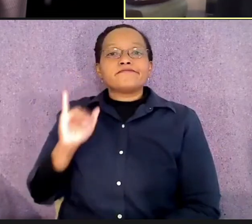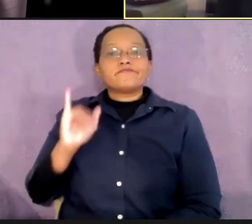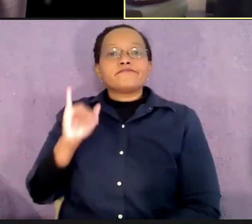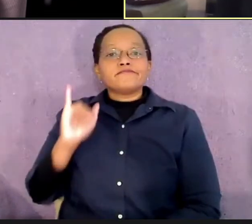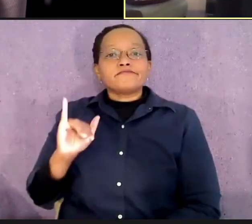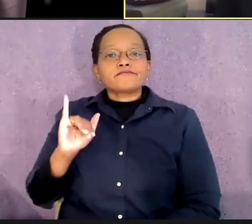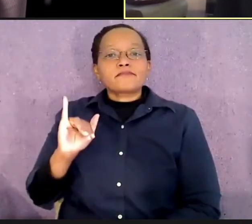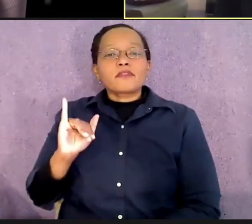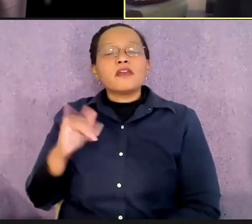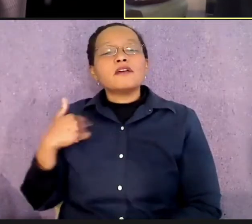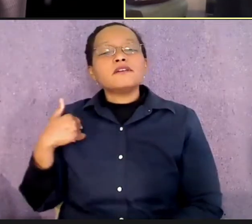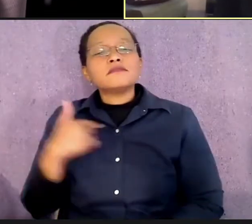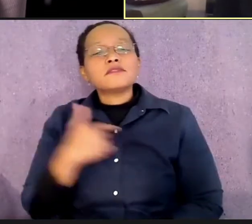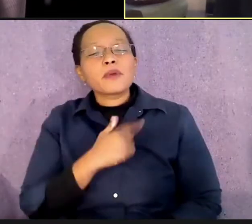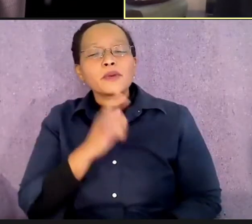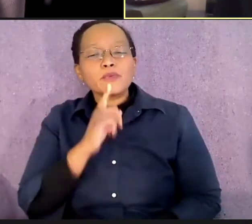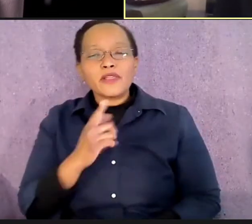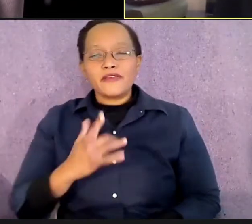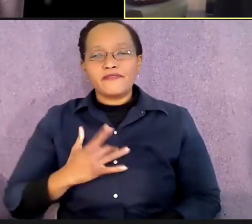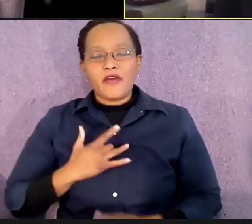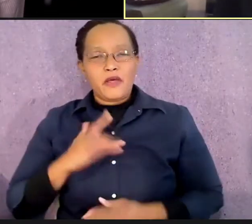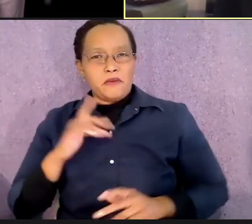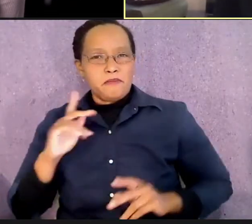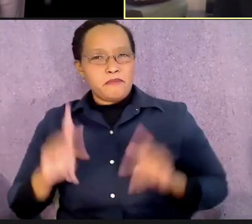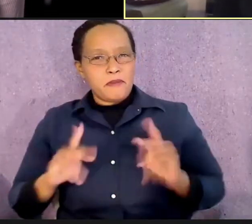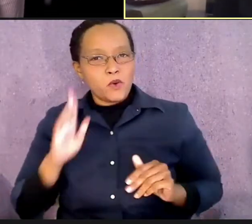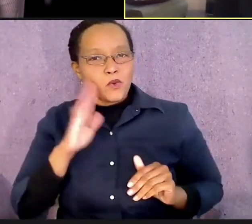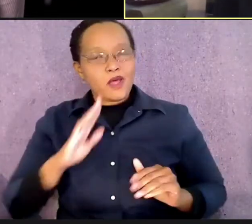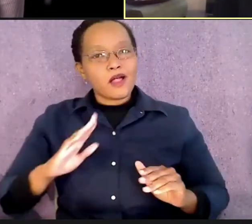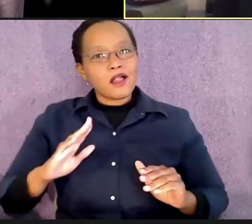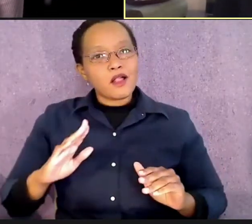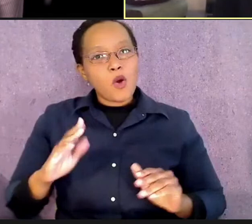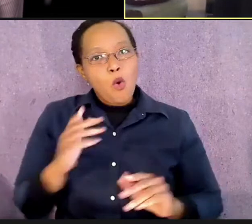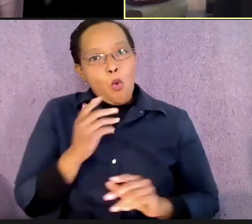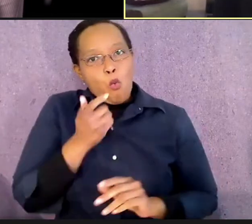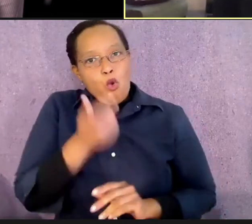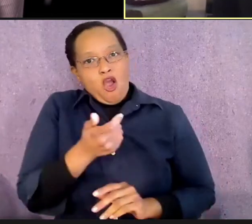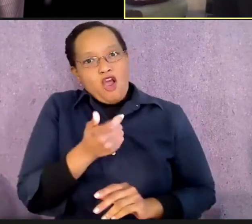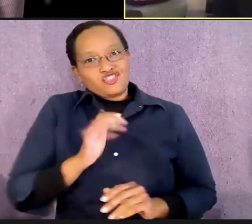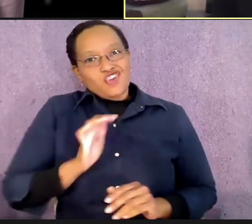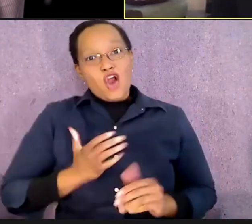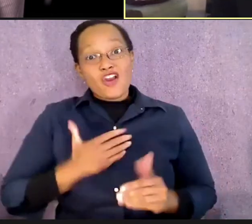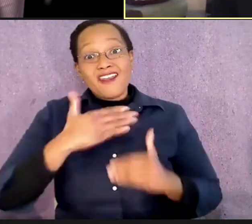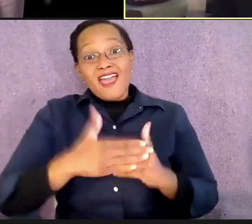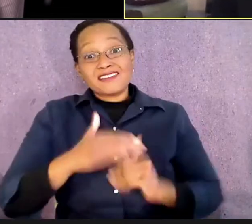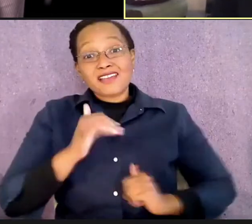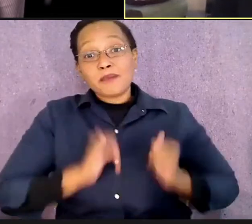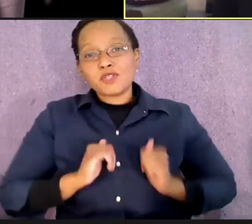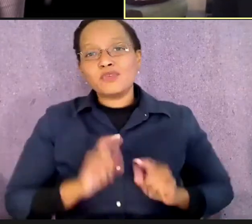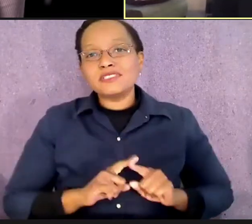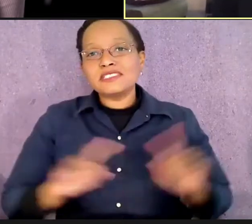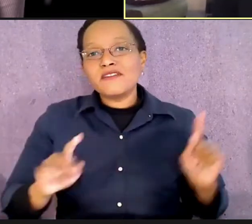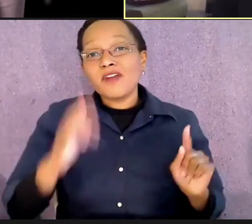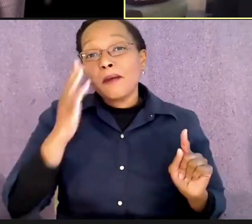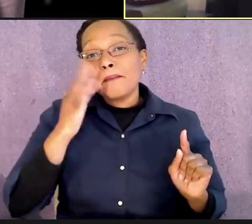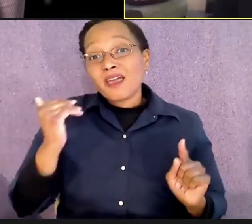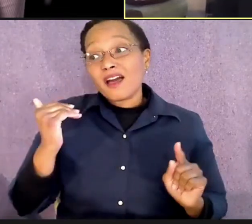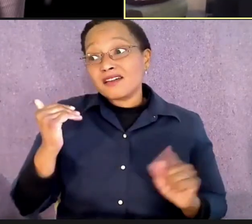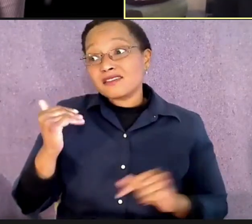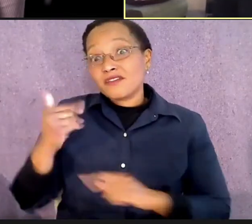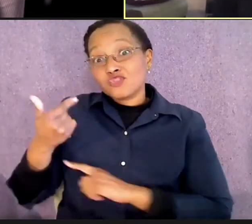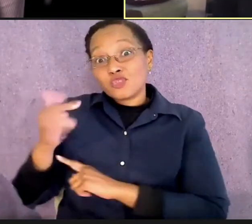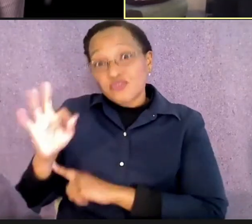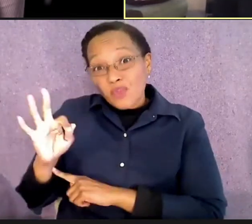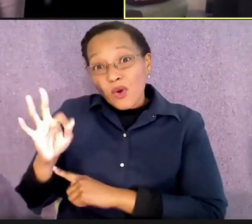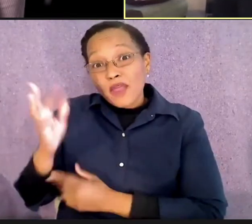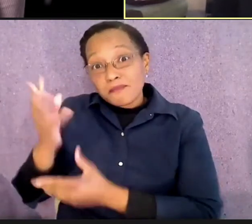felt like people are going to pay attention to this in a different way, sadly, because George Floyd and, of course, others have been killed since George Floyd. But it gave